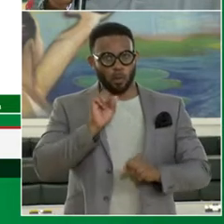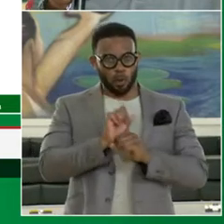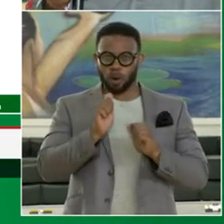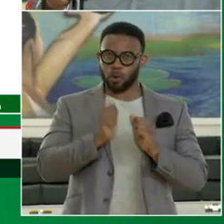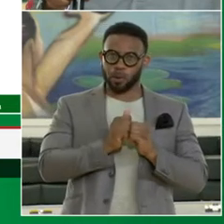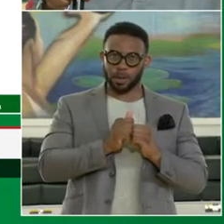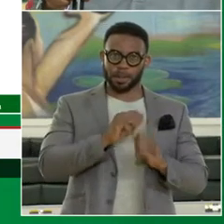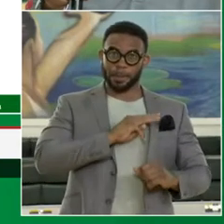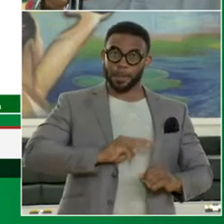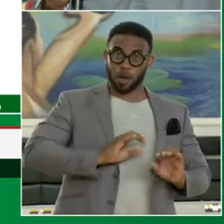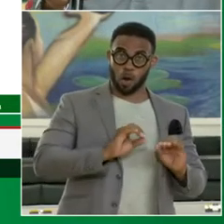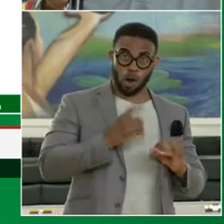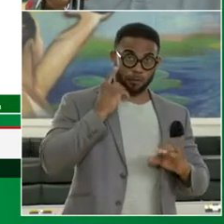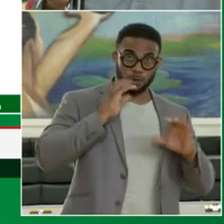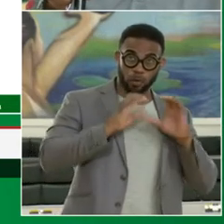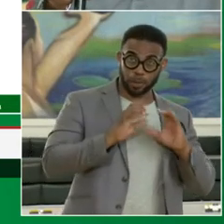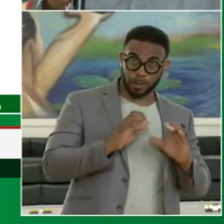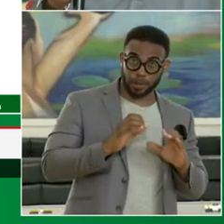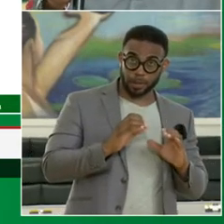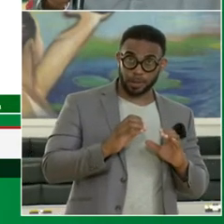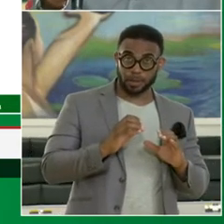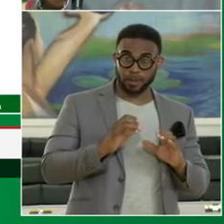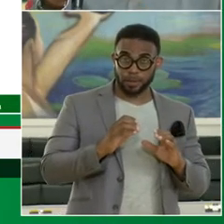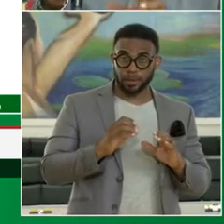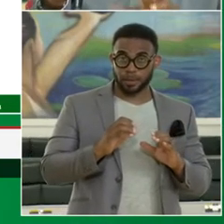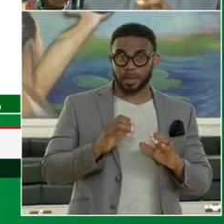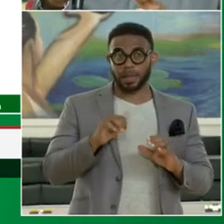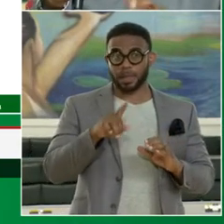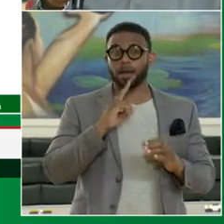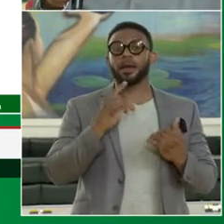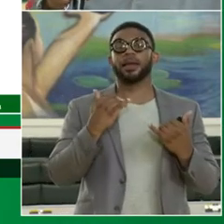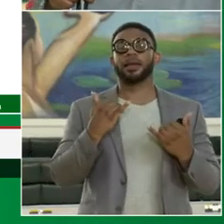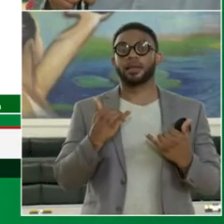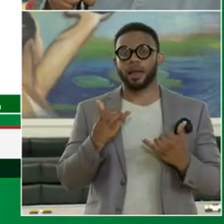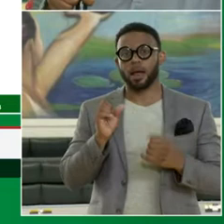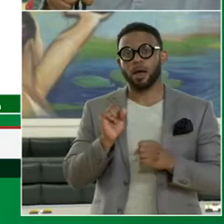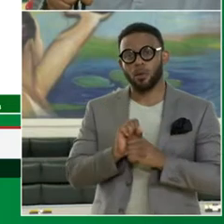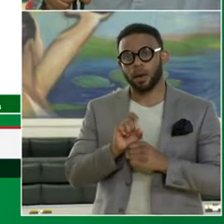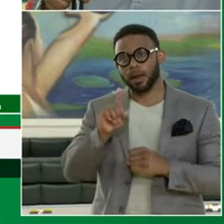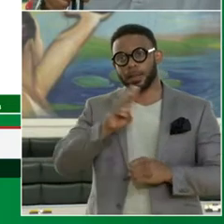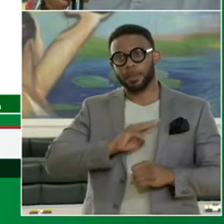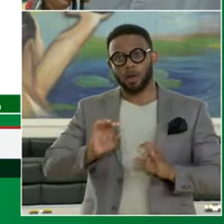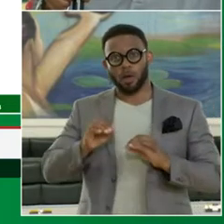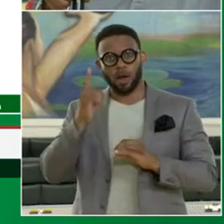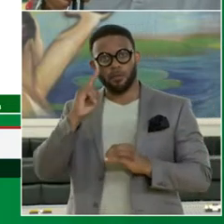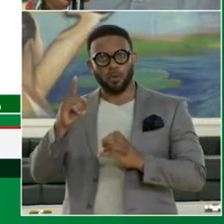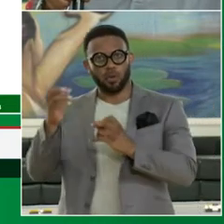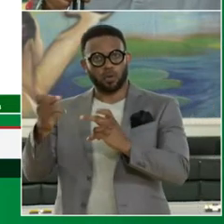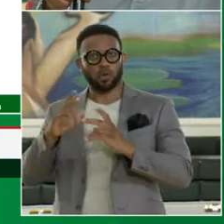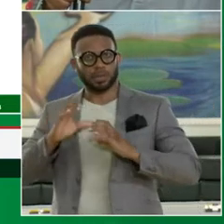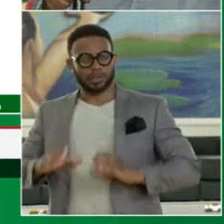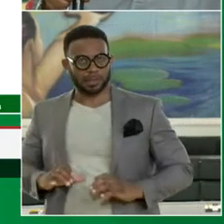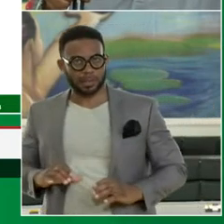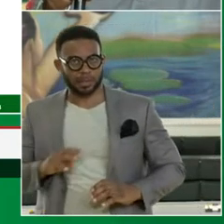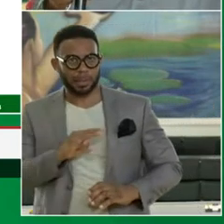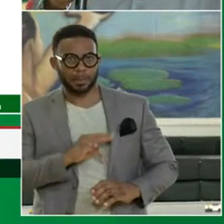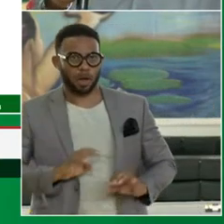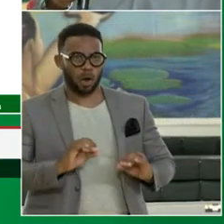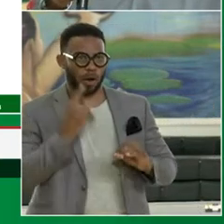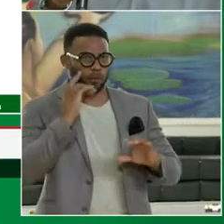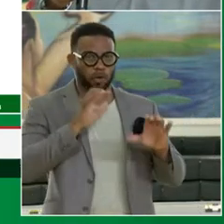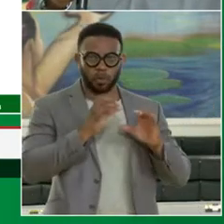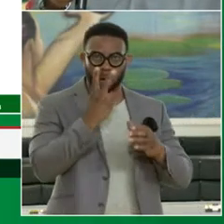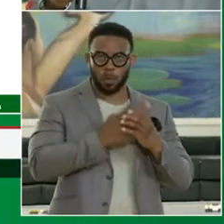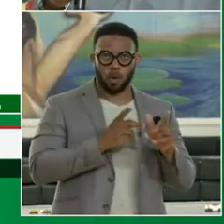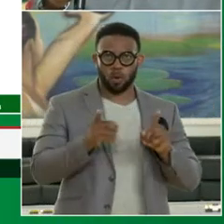with Mayor's Office of Communication, and they are now working at the Mayor's Office of Returning Citizens and Mayor's Office of